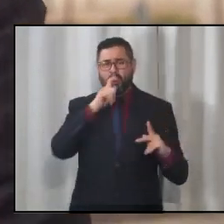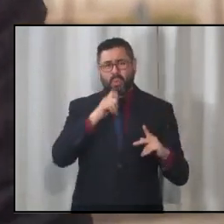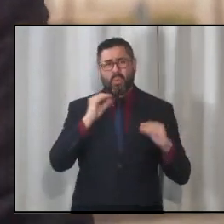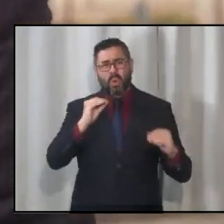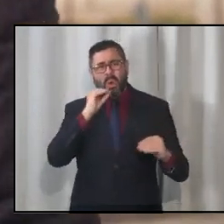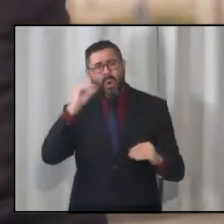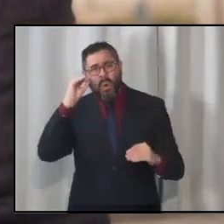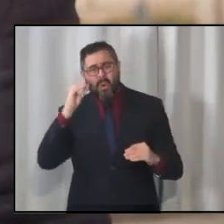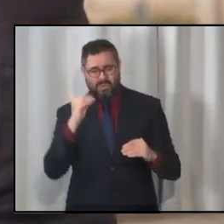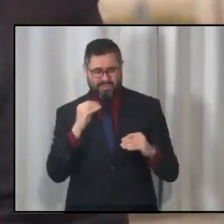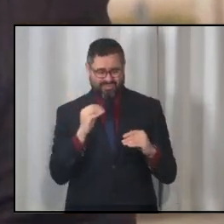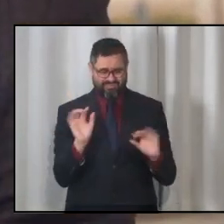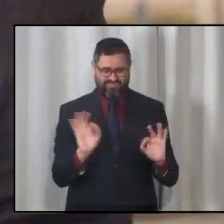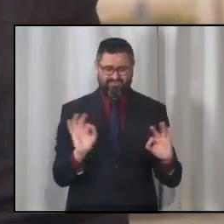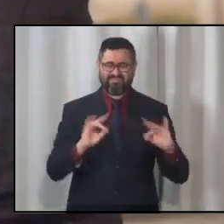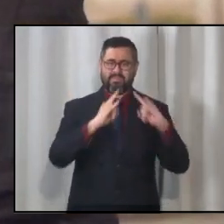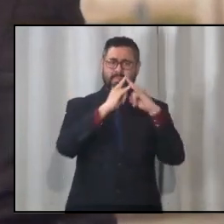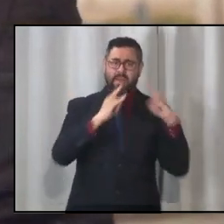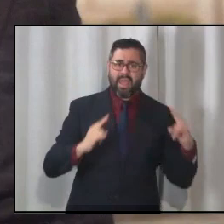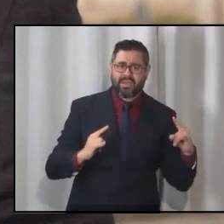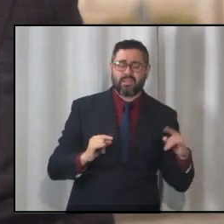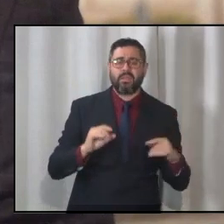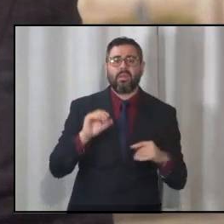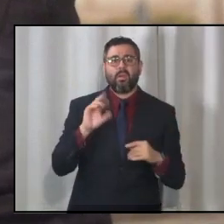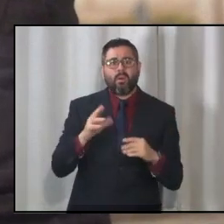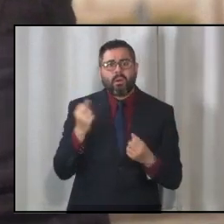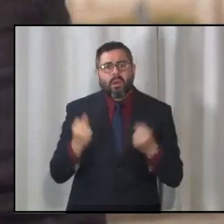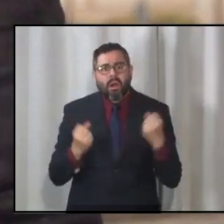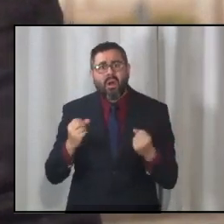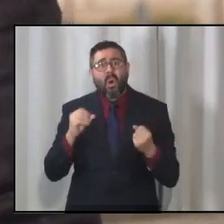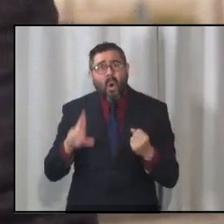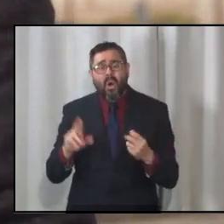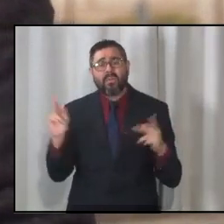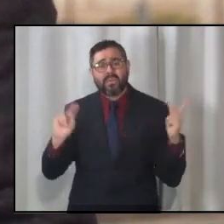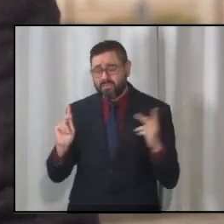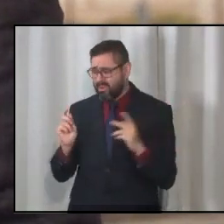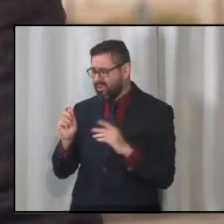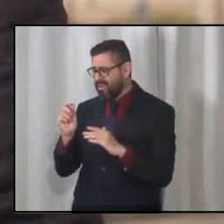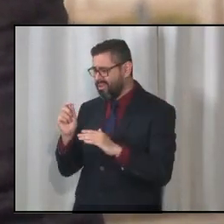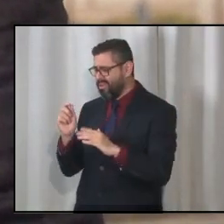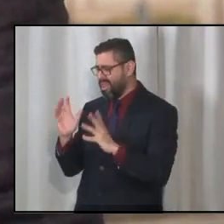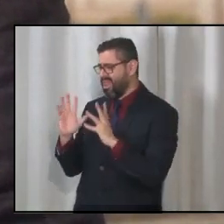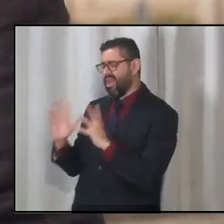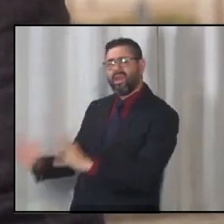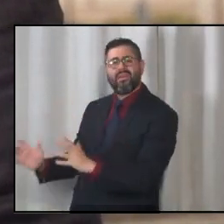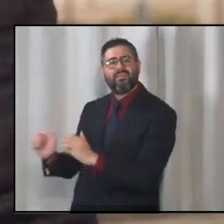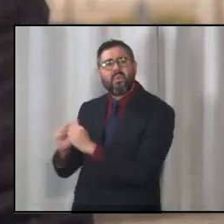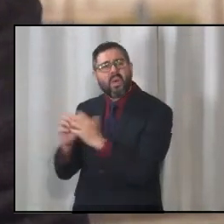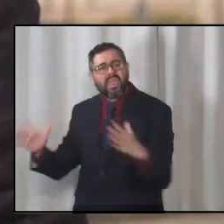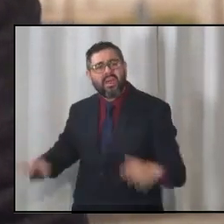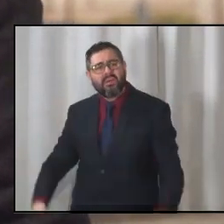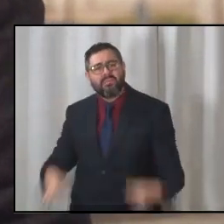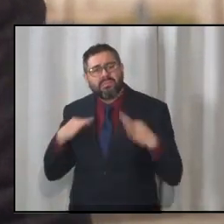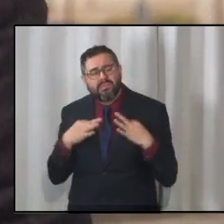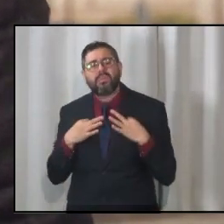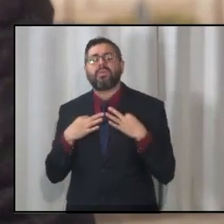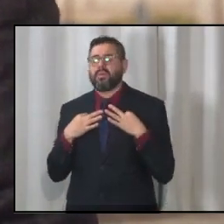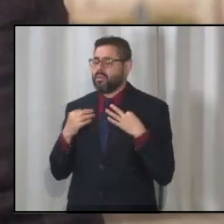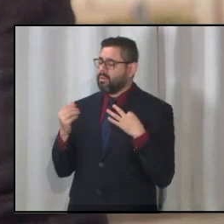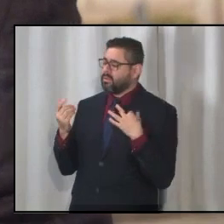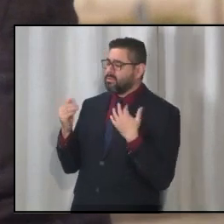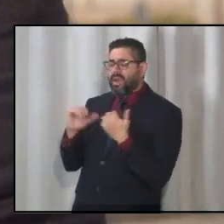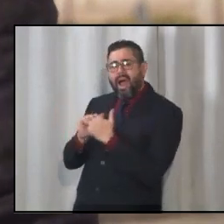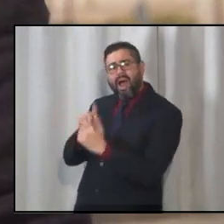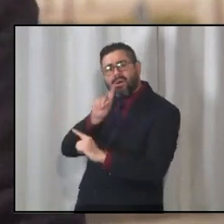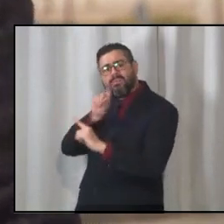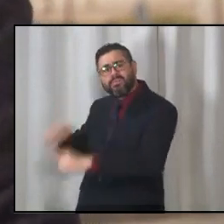without anything, not even a blanket, on sidewalks or tucked behind bushes, have a solution and that we can lead